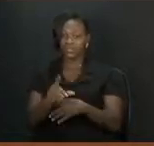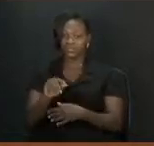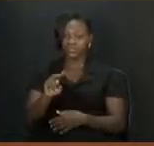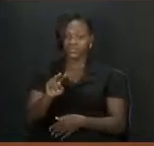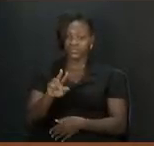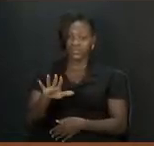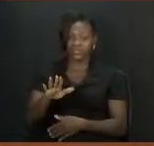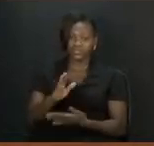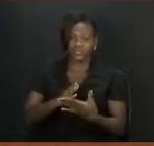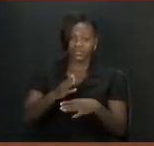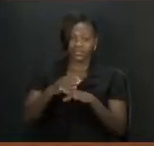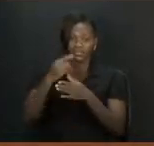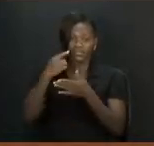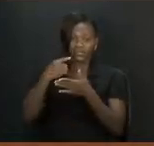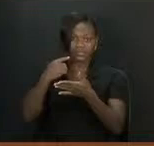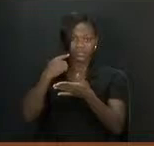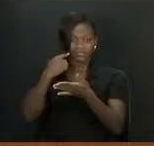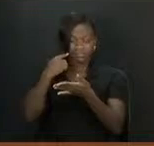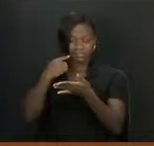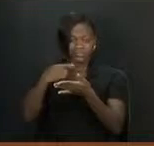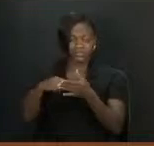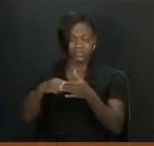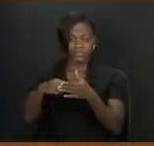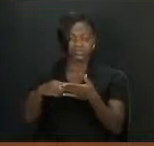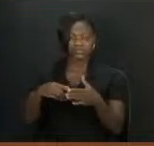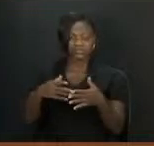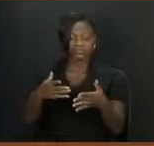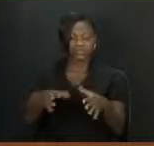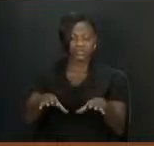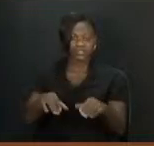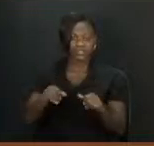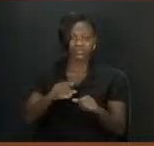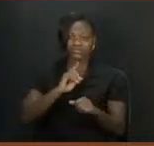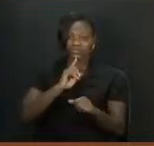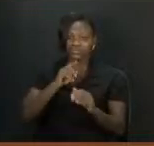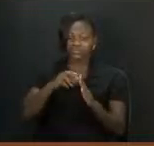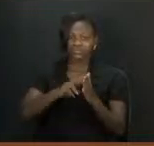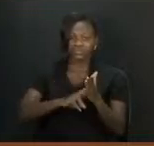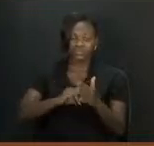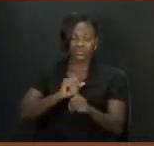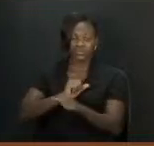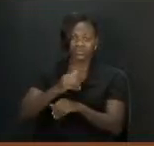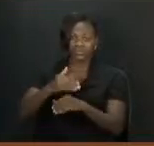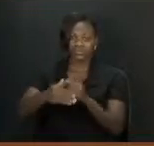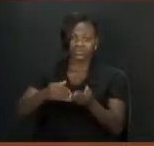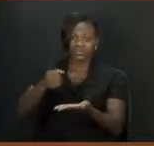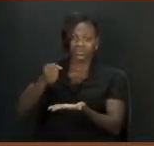2025 as corrected is hereby adopted as the true record of proceedings.